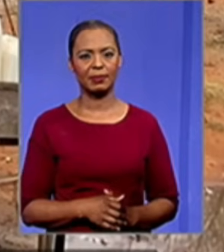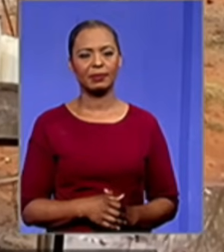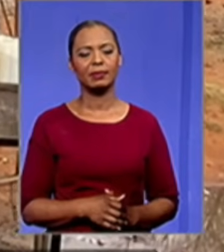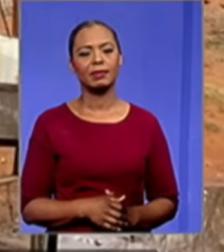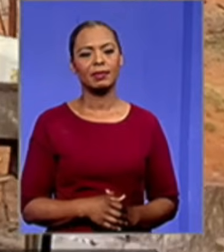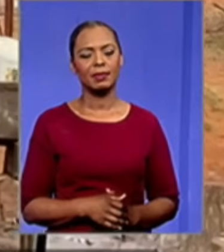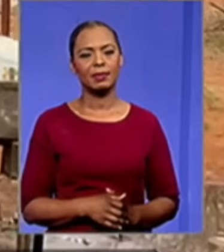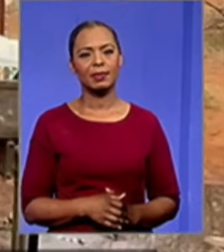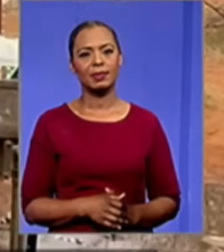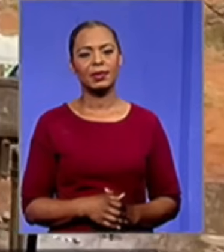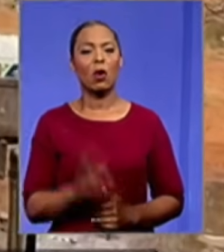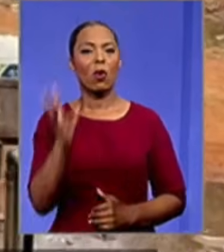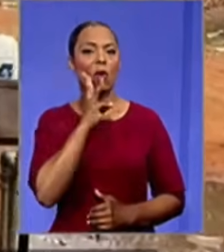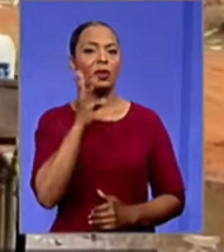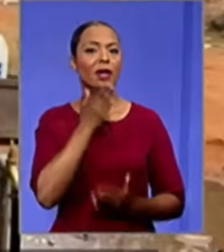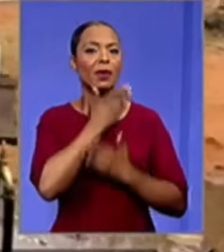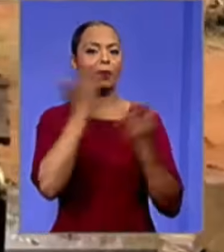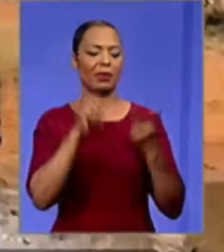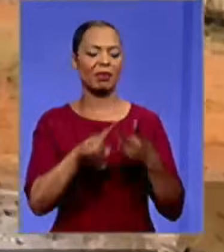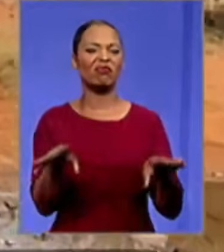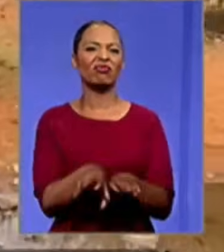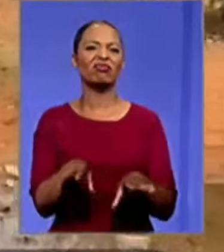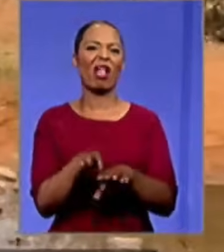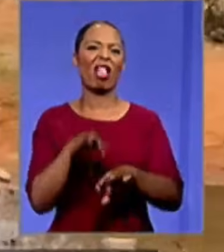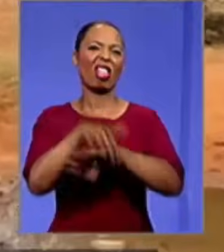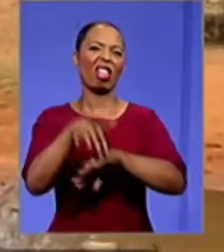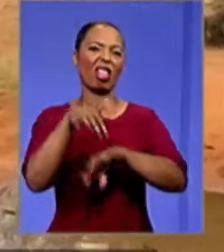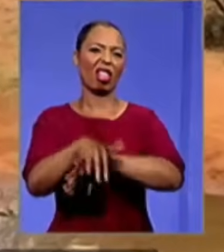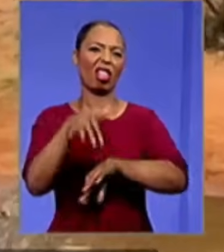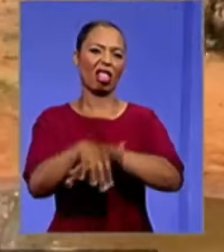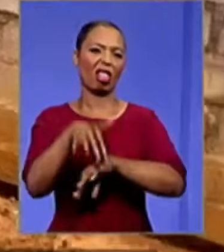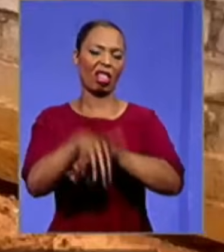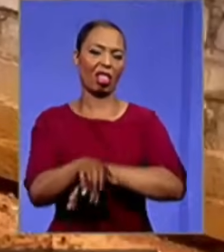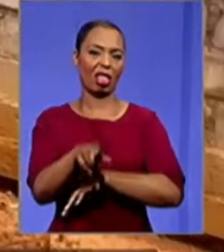Hlokego ya metsi go solelwa ga matlakala le kelela tšhila ye sa